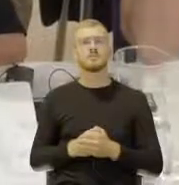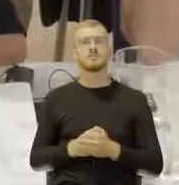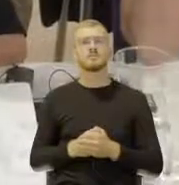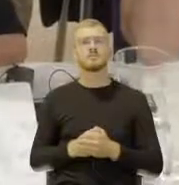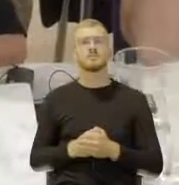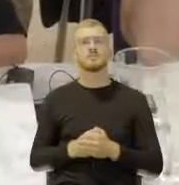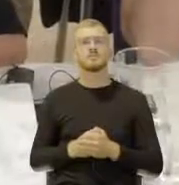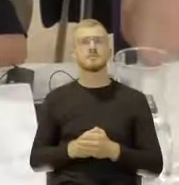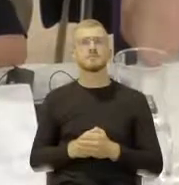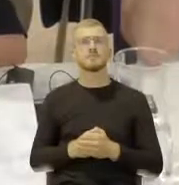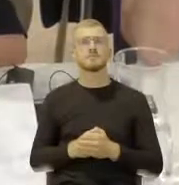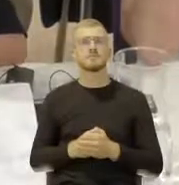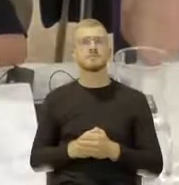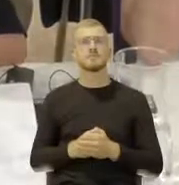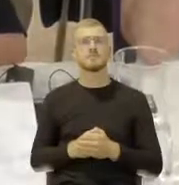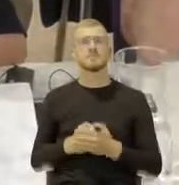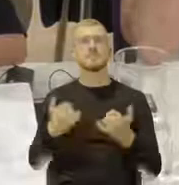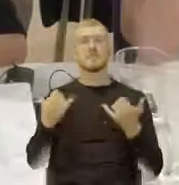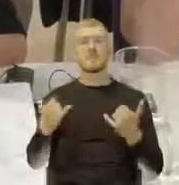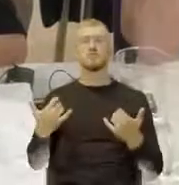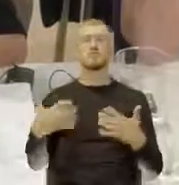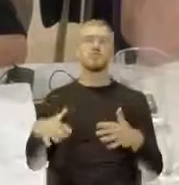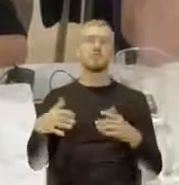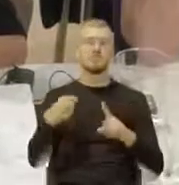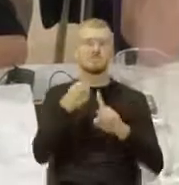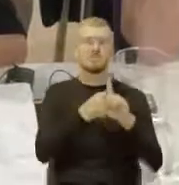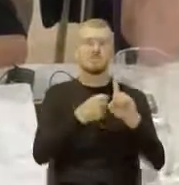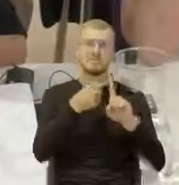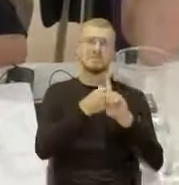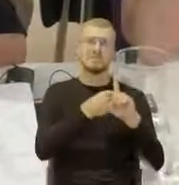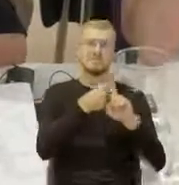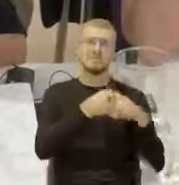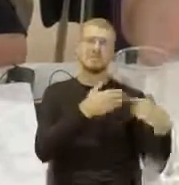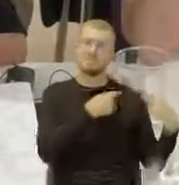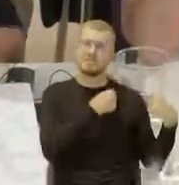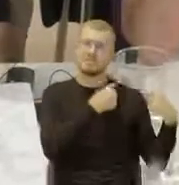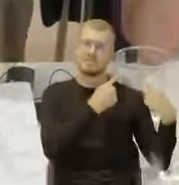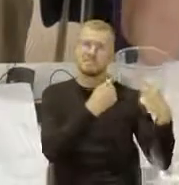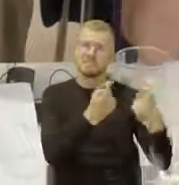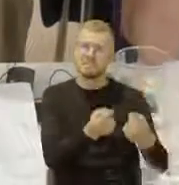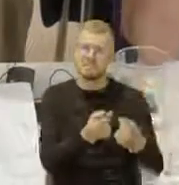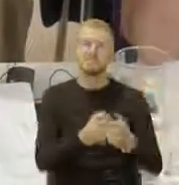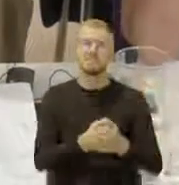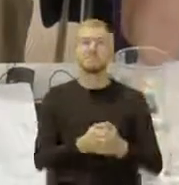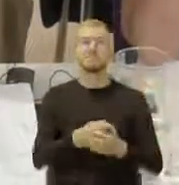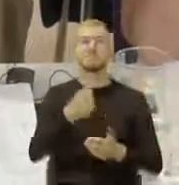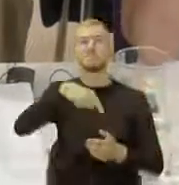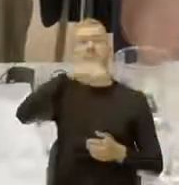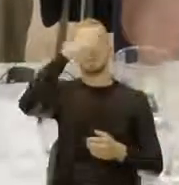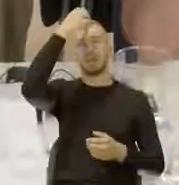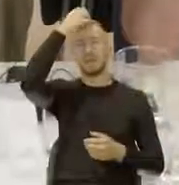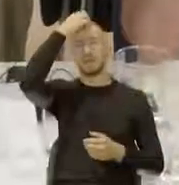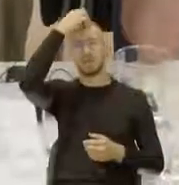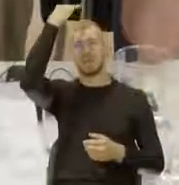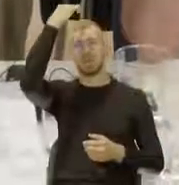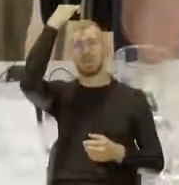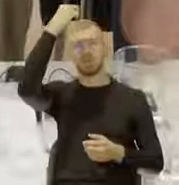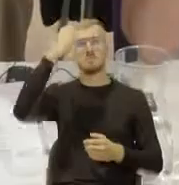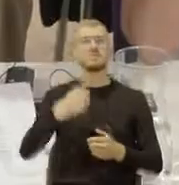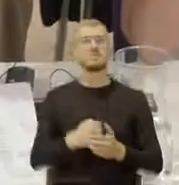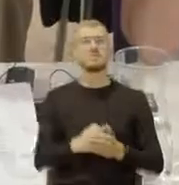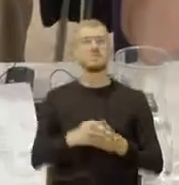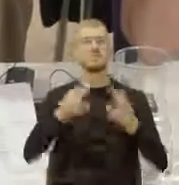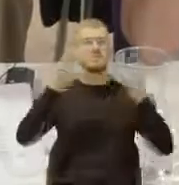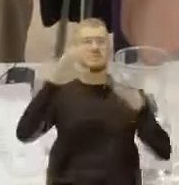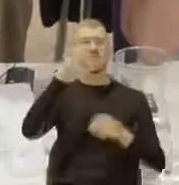that UCLG and local authorities play at the International Labour Organization. Thank you very much